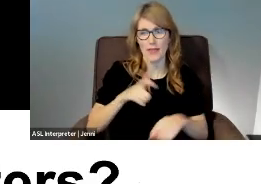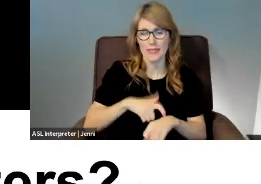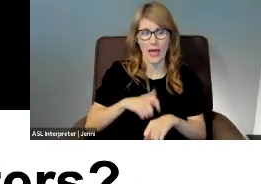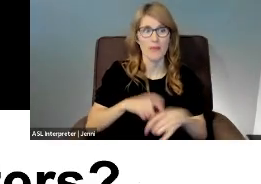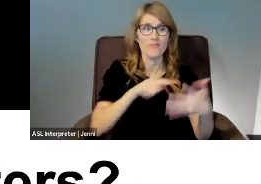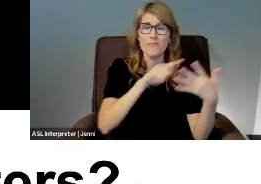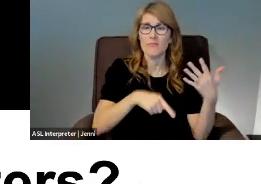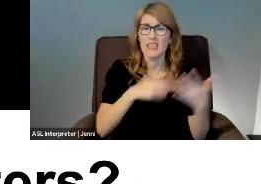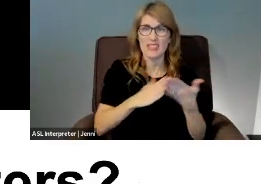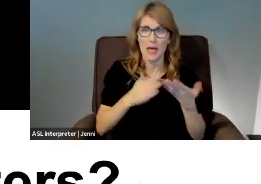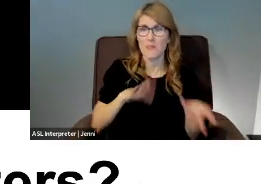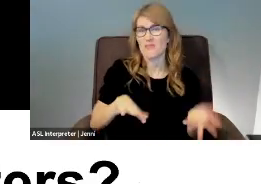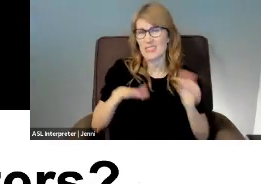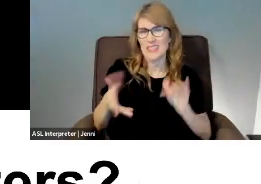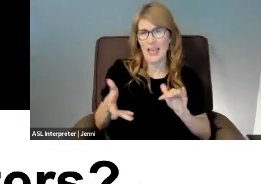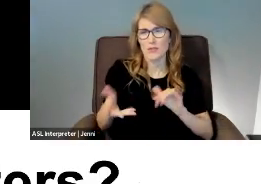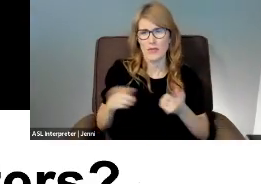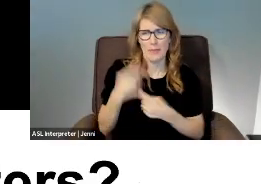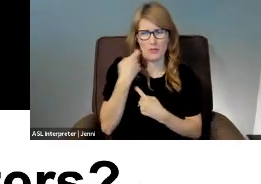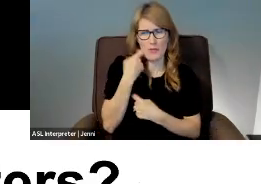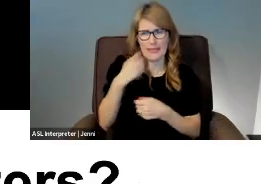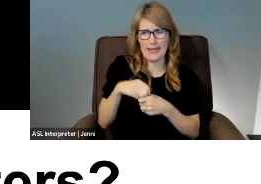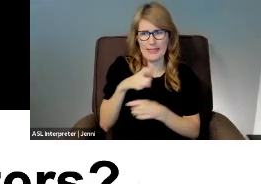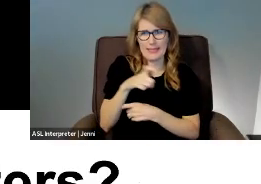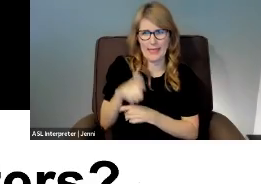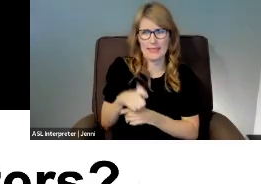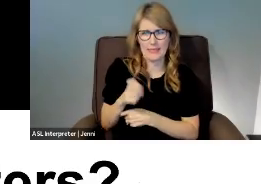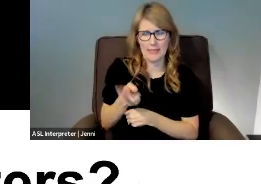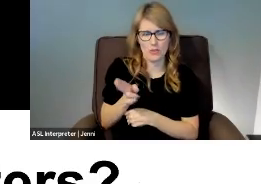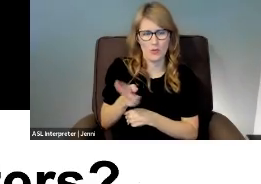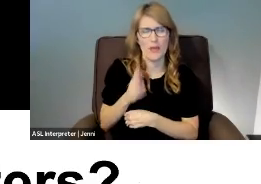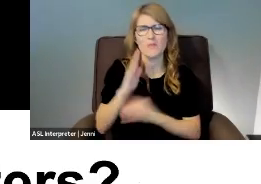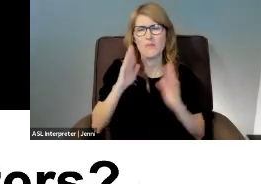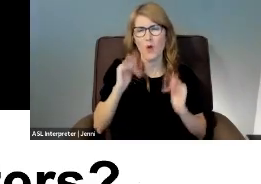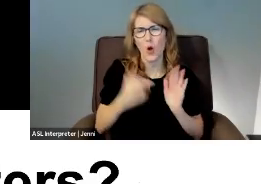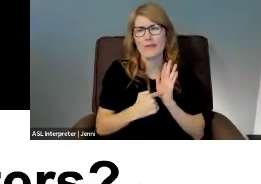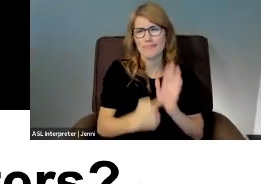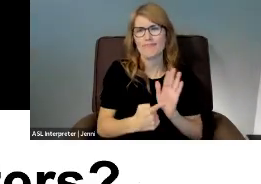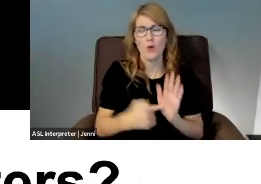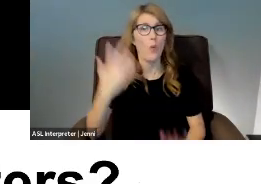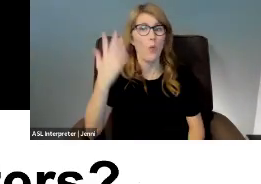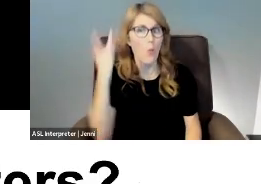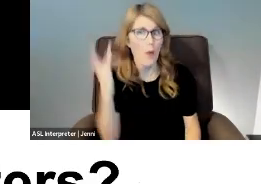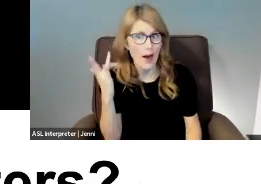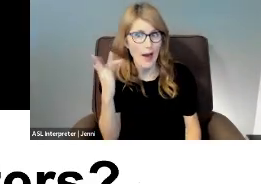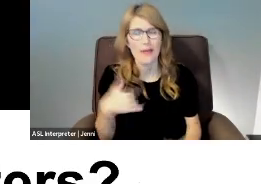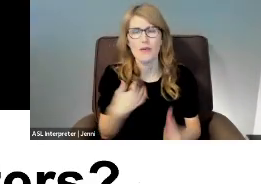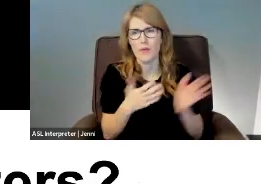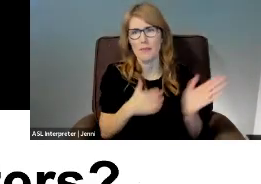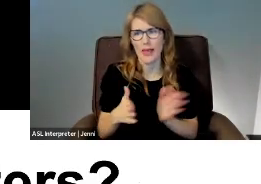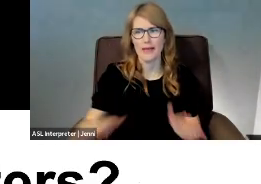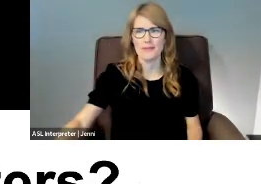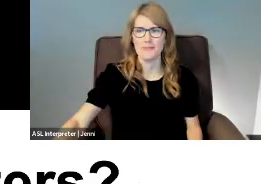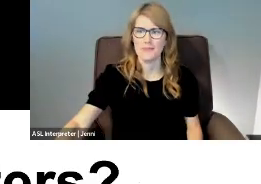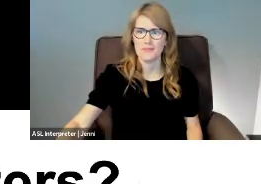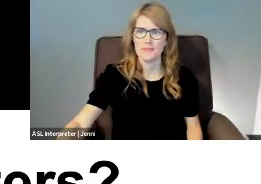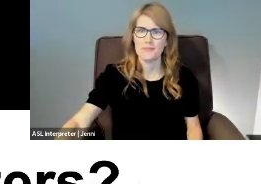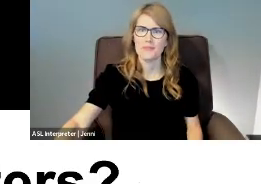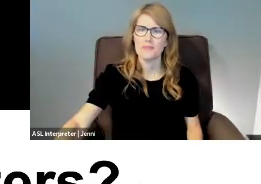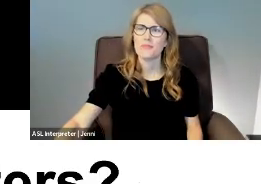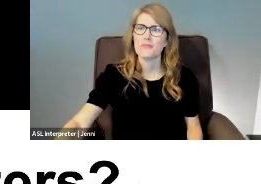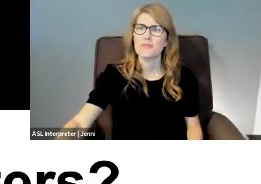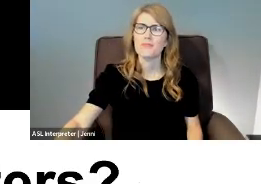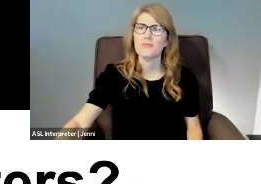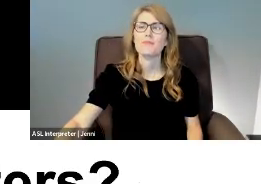disasters that have happened in recent Texas history, and we hope that this illustrates a deeper why behind why we plan. In